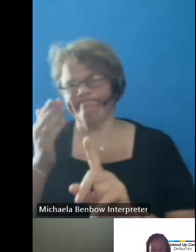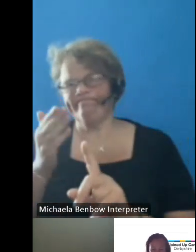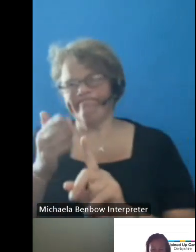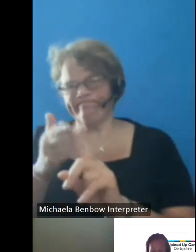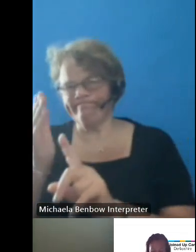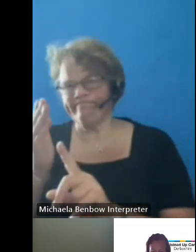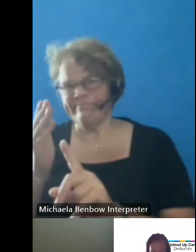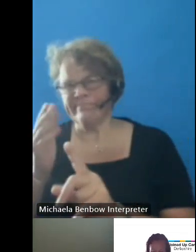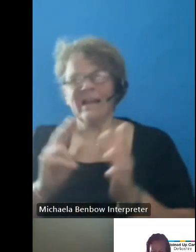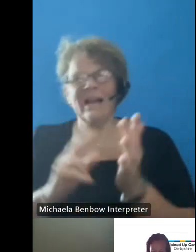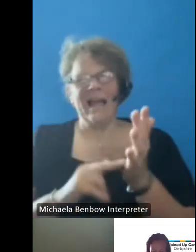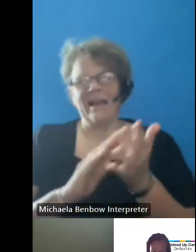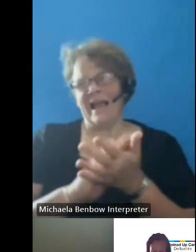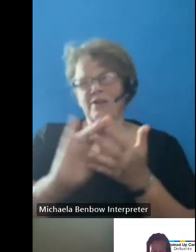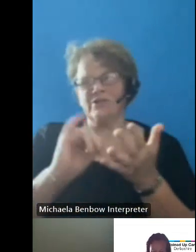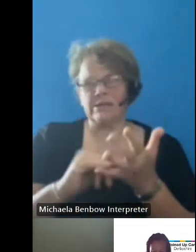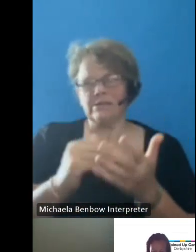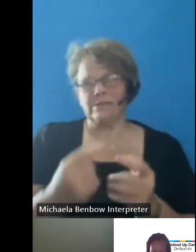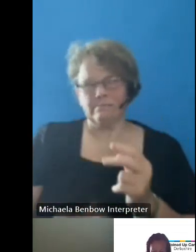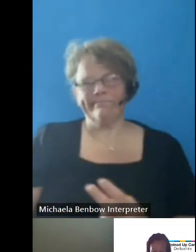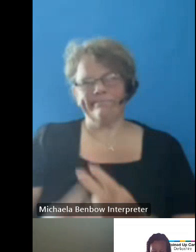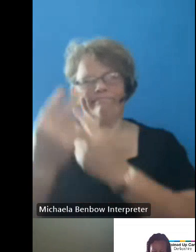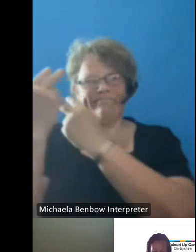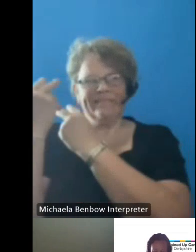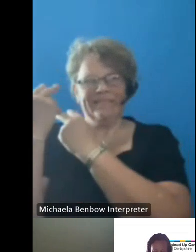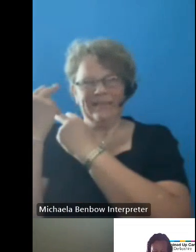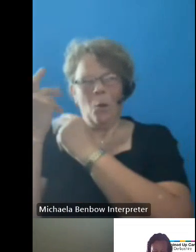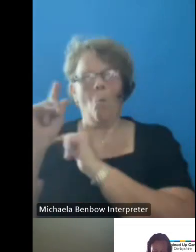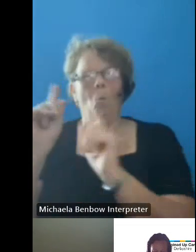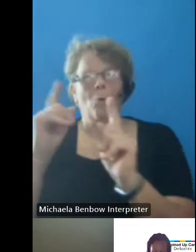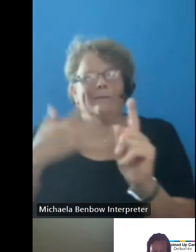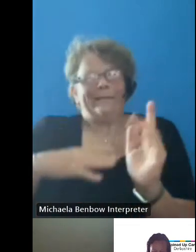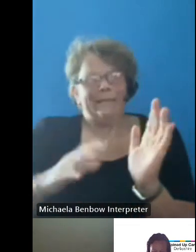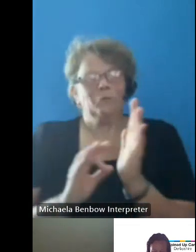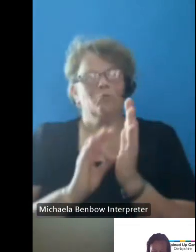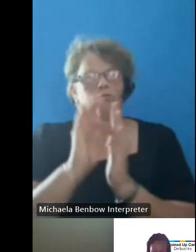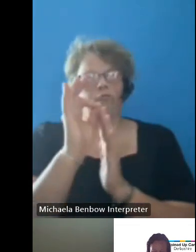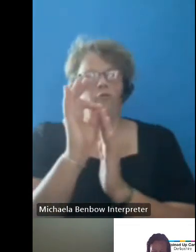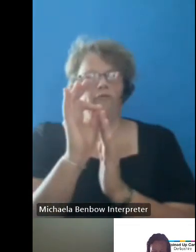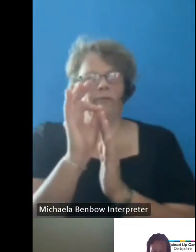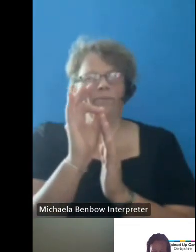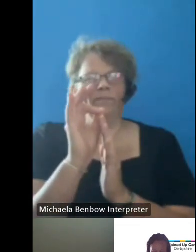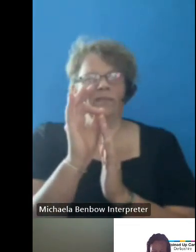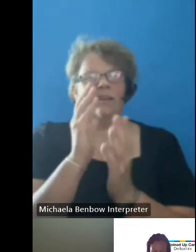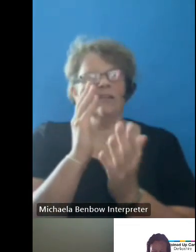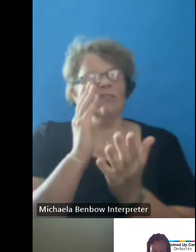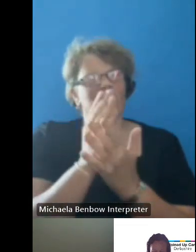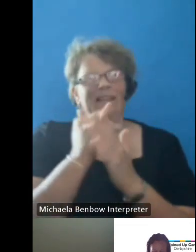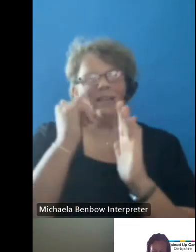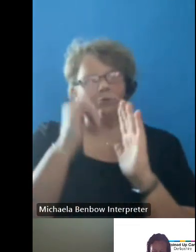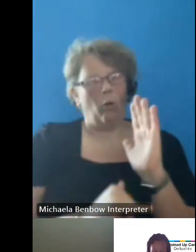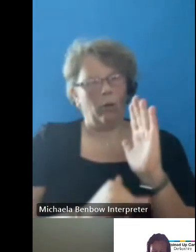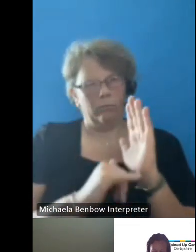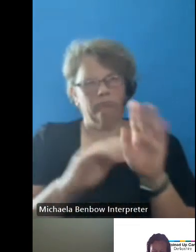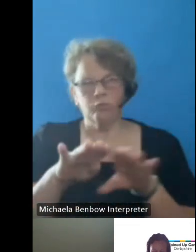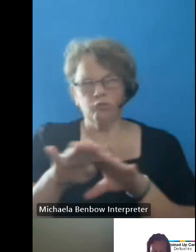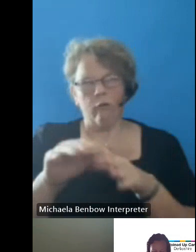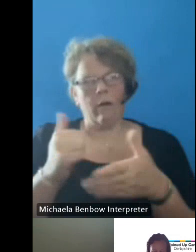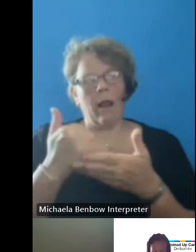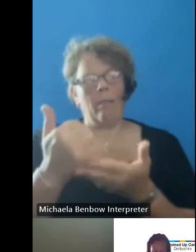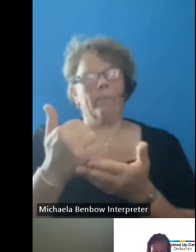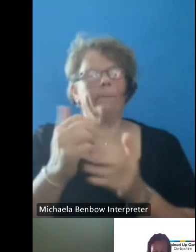the NHS has operated in the past and what needs to improve, and we recognise it, and the whole point of the document is to set us on that course.